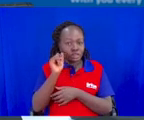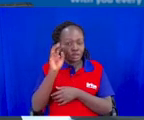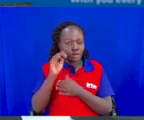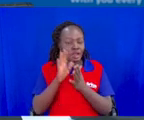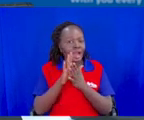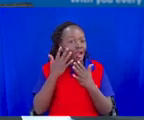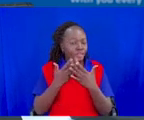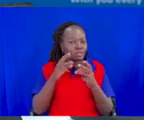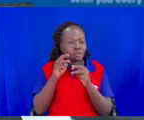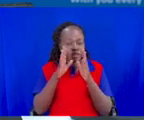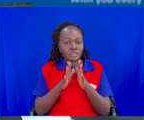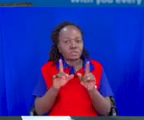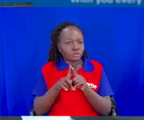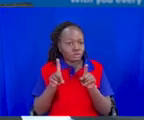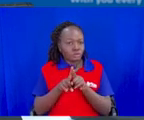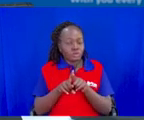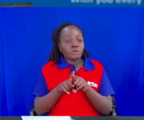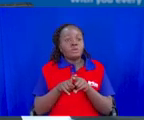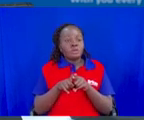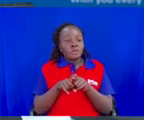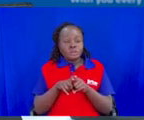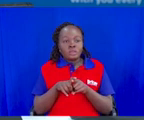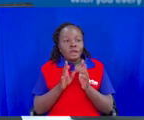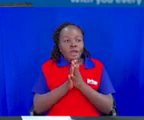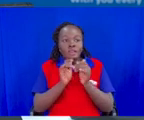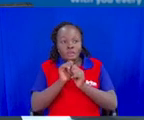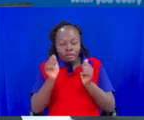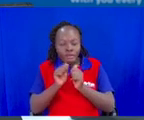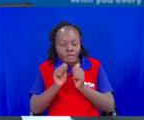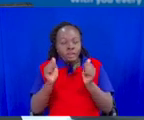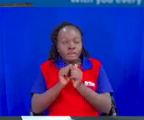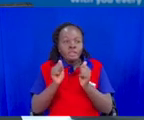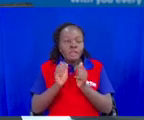Asset Managers in particular, and